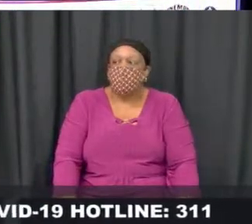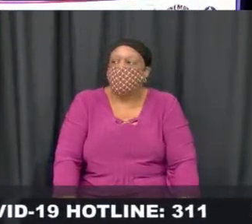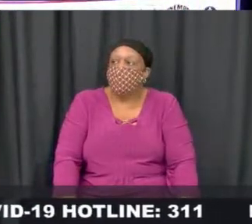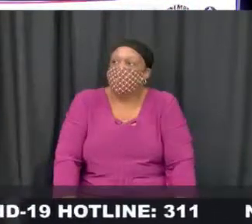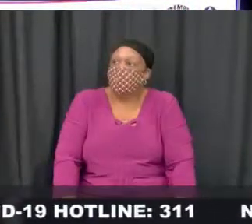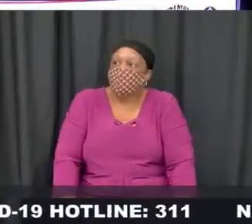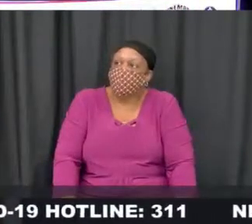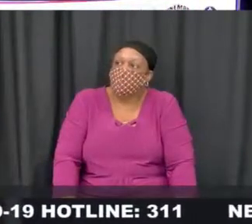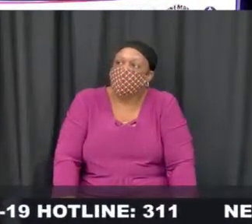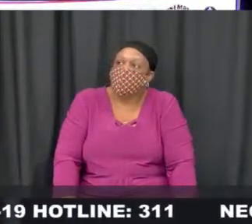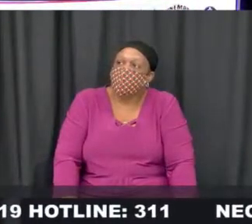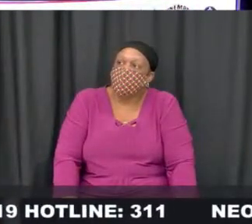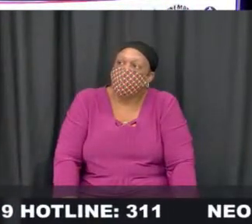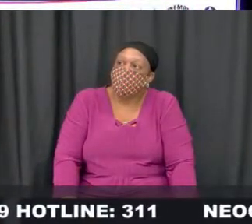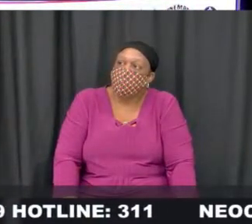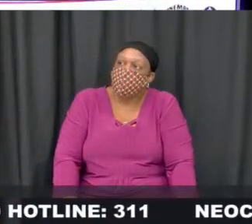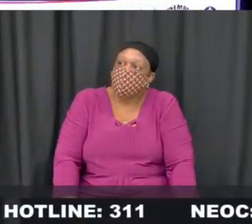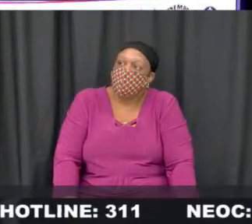These